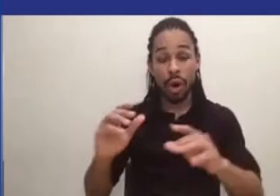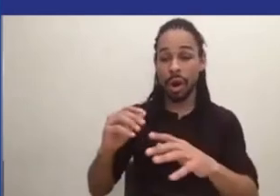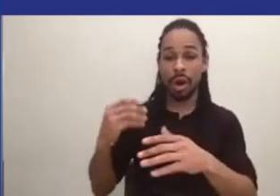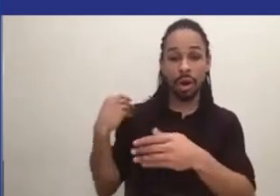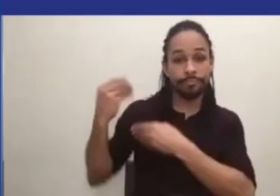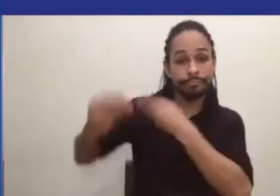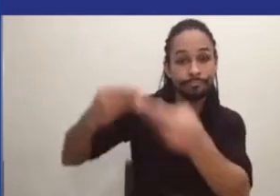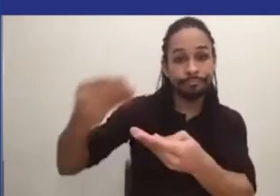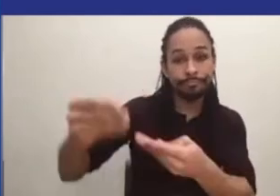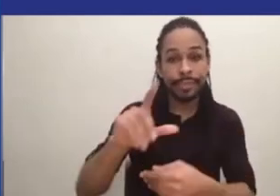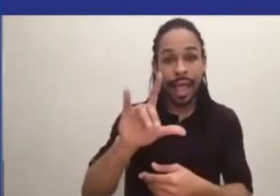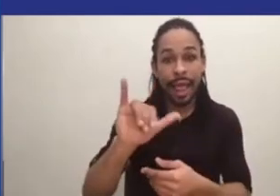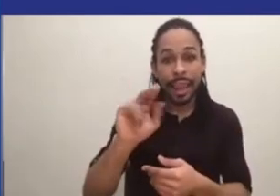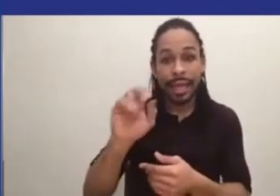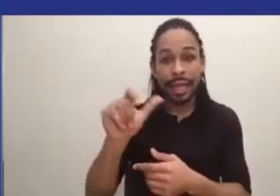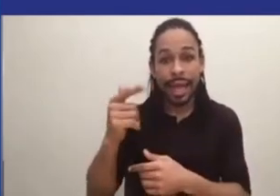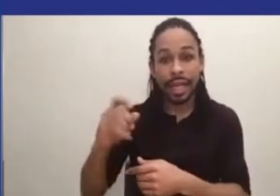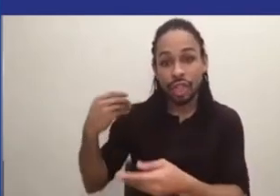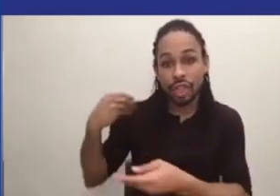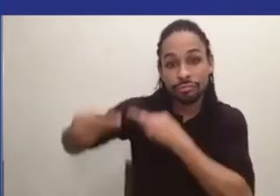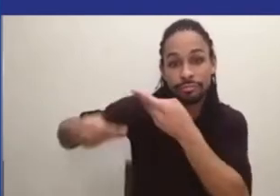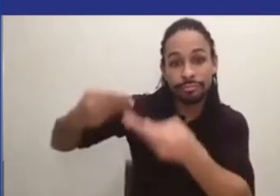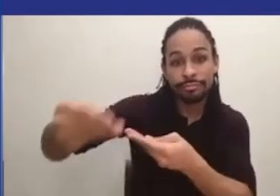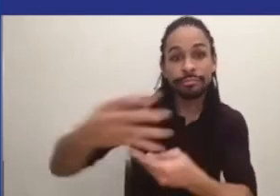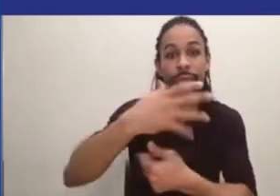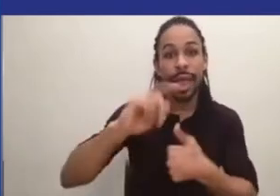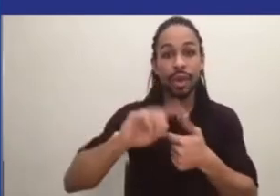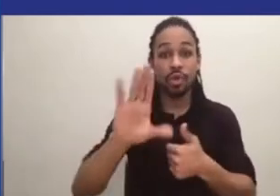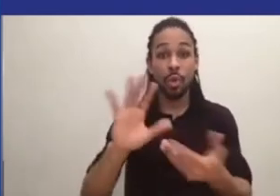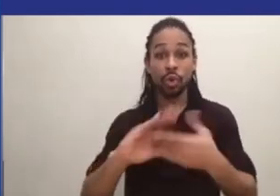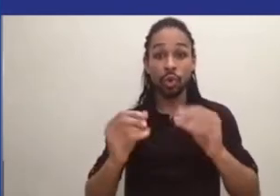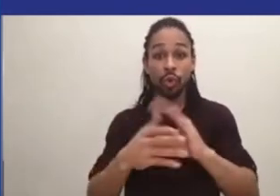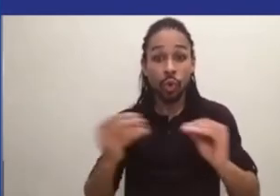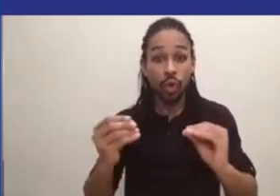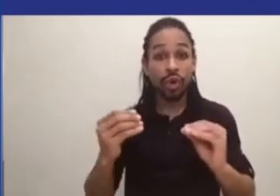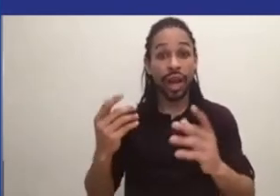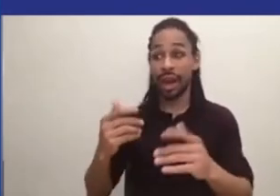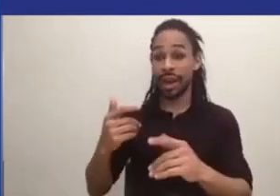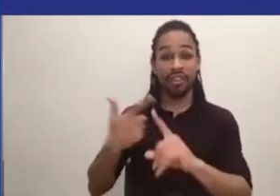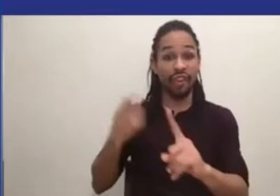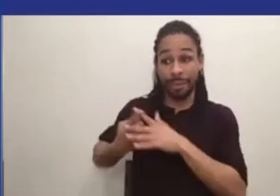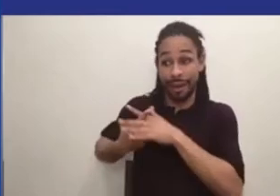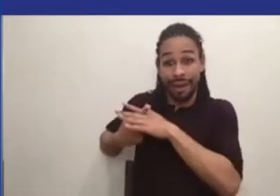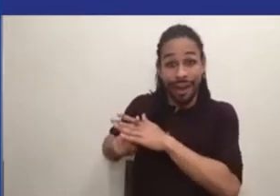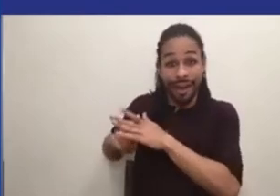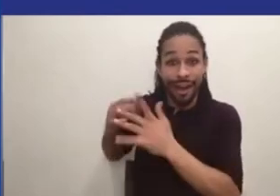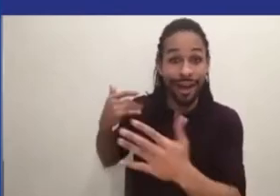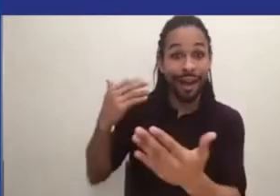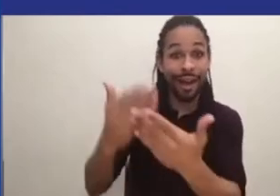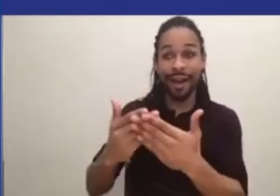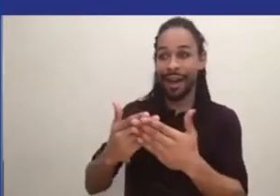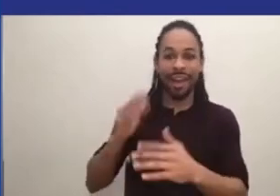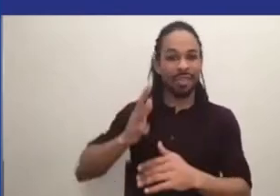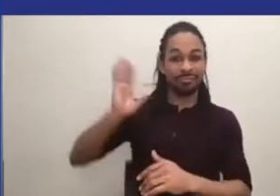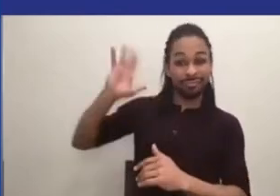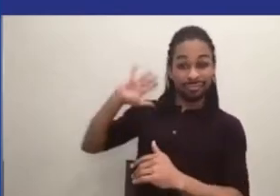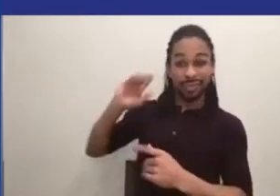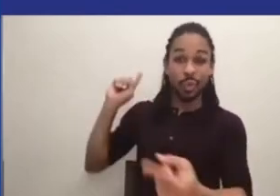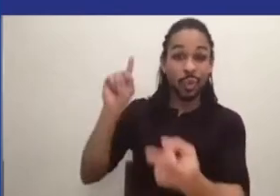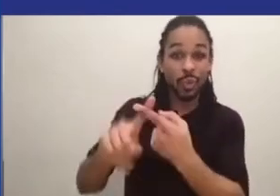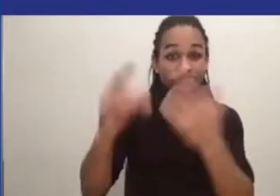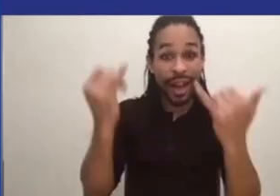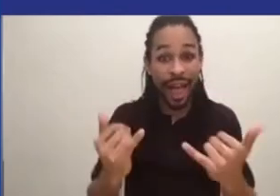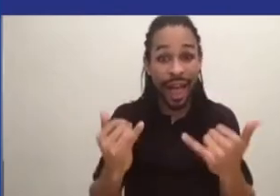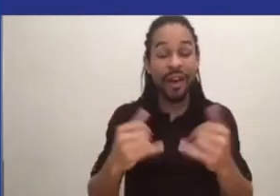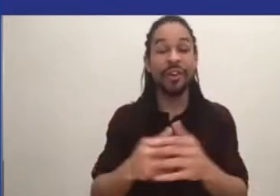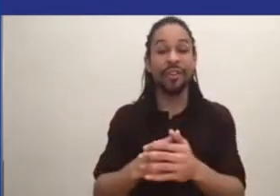unquote street to stage, to the studios, to the commercial spaces, with what we do? Can we start